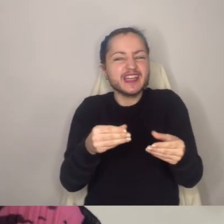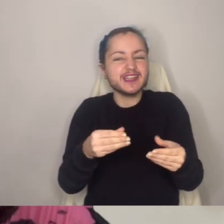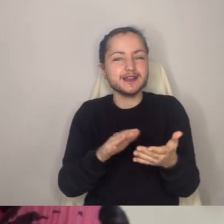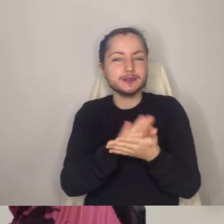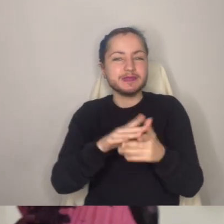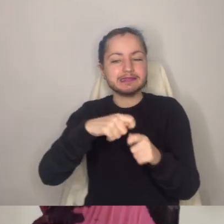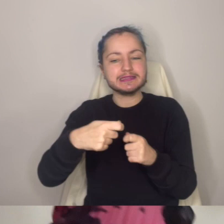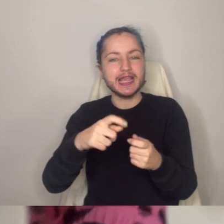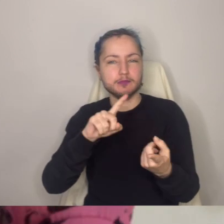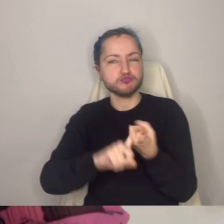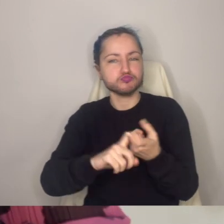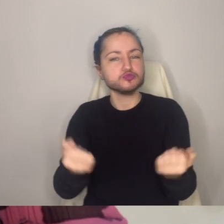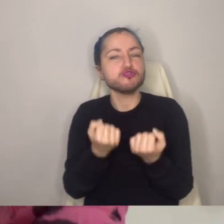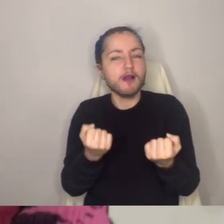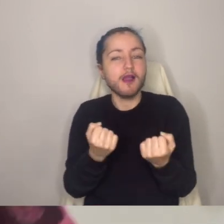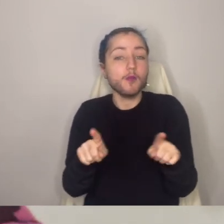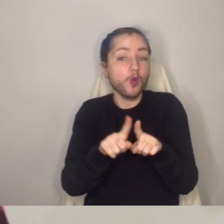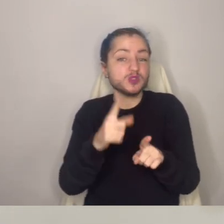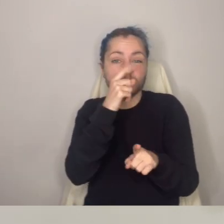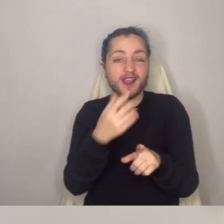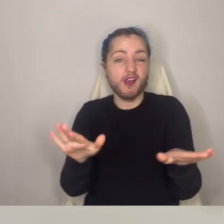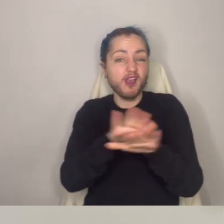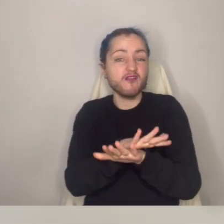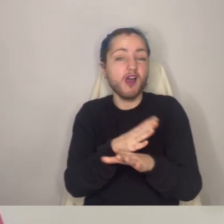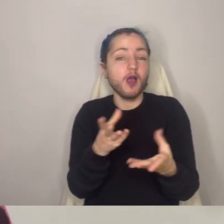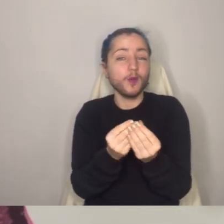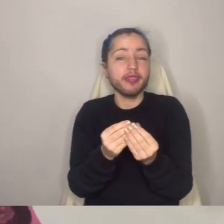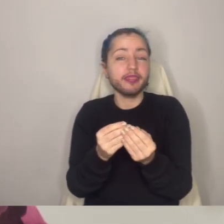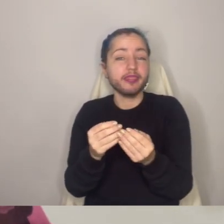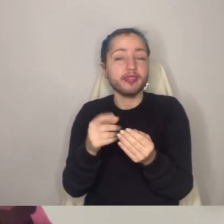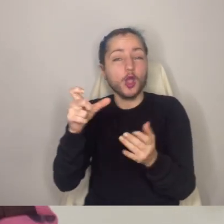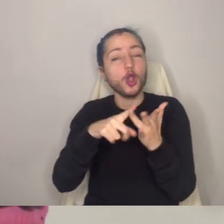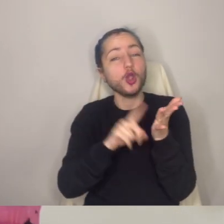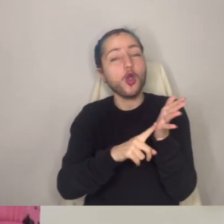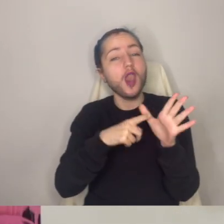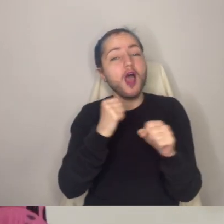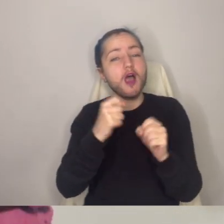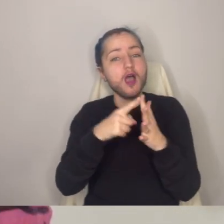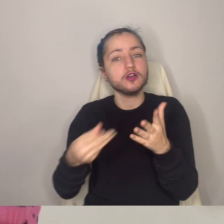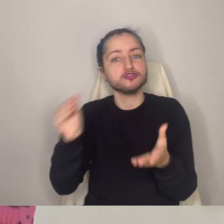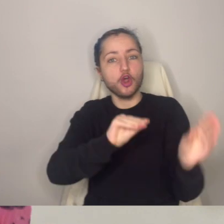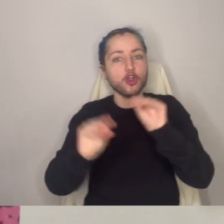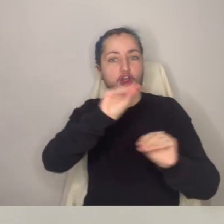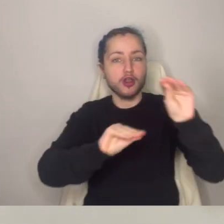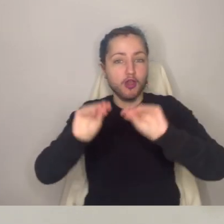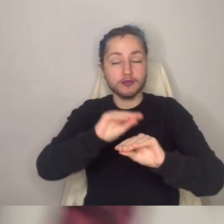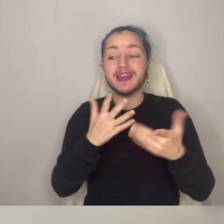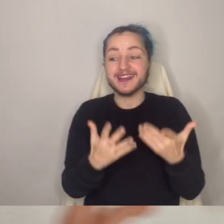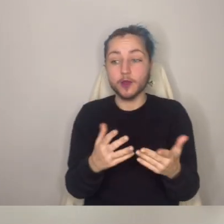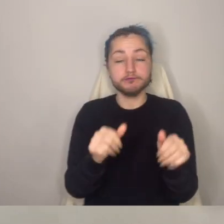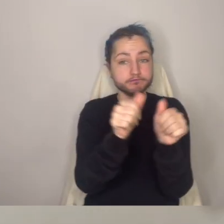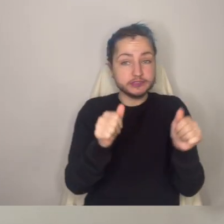it better. And we can collage over the top of this anyway. So you've got your shape. Using